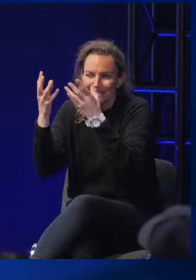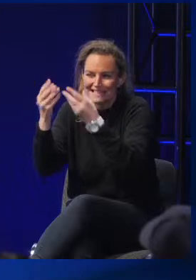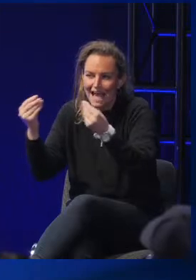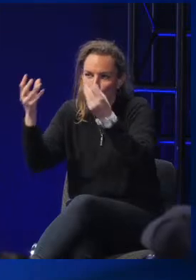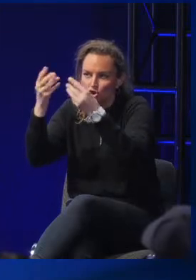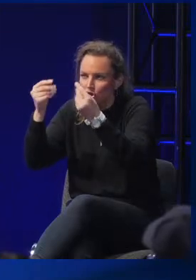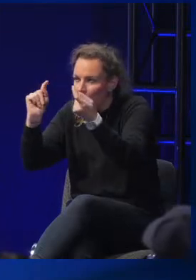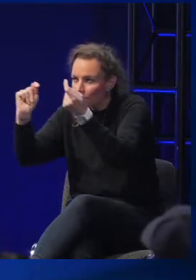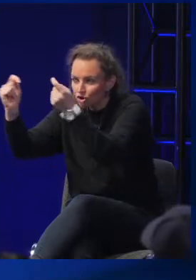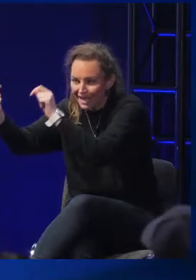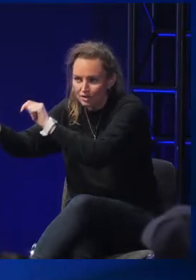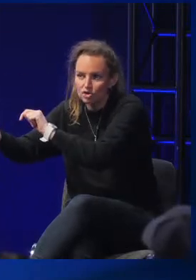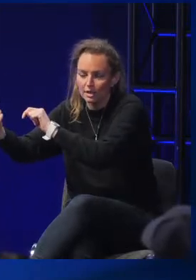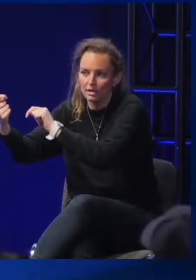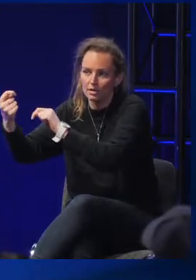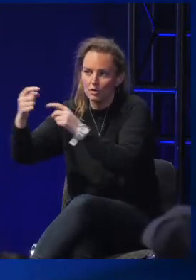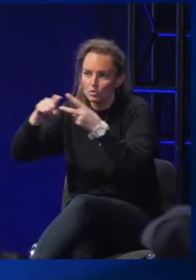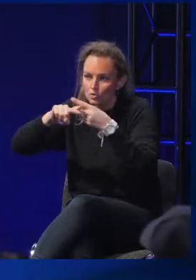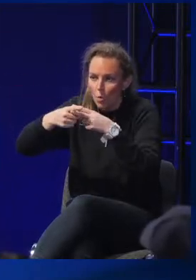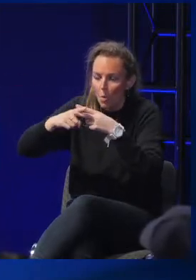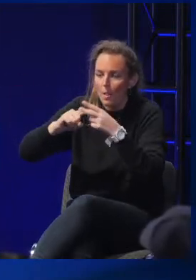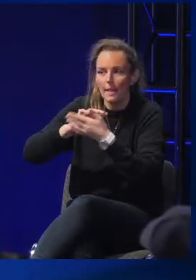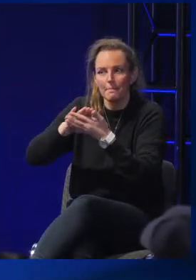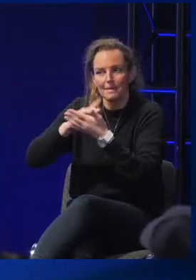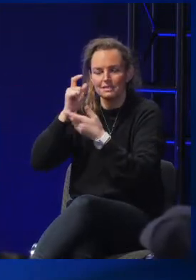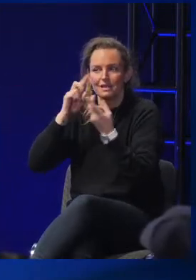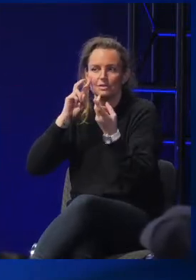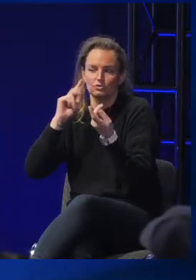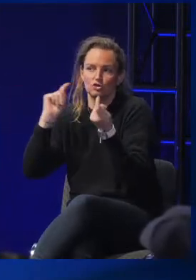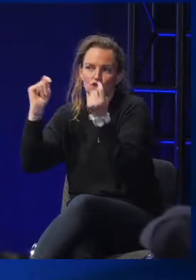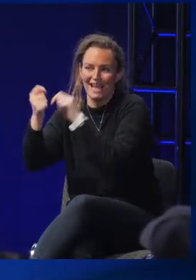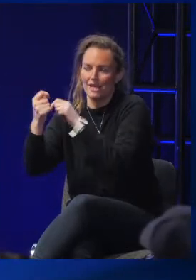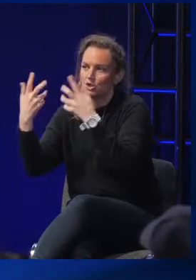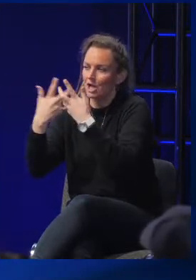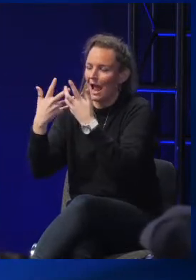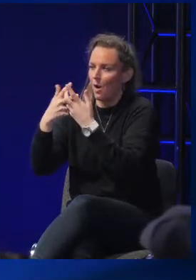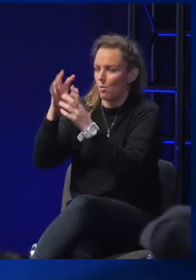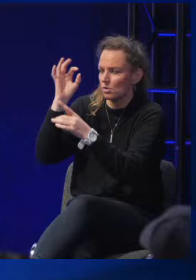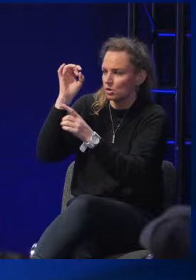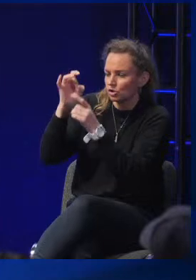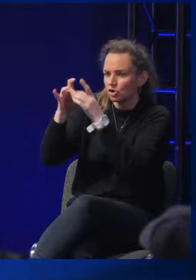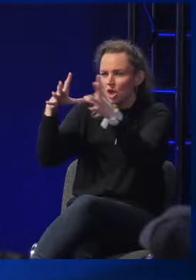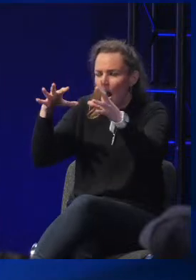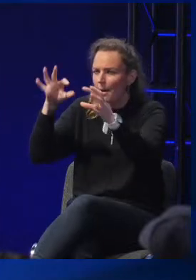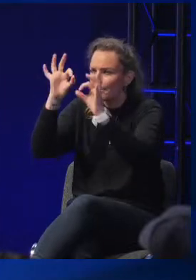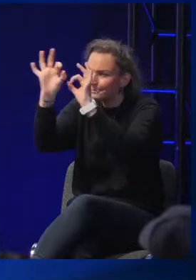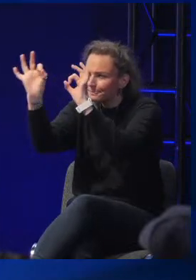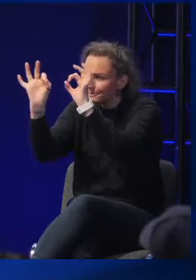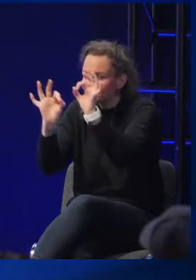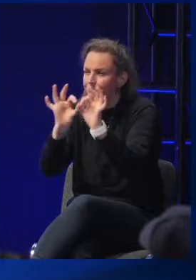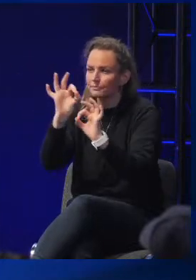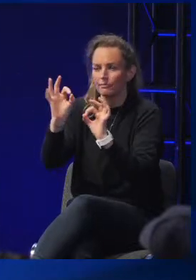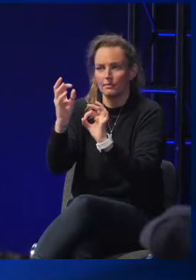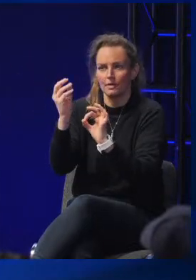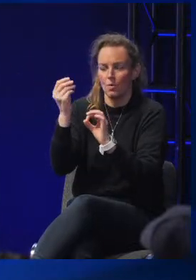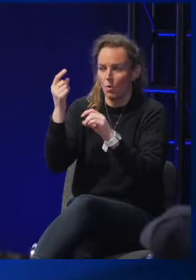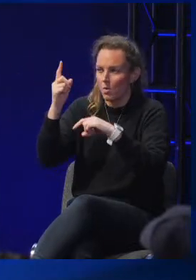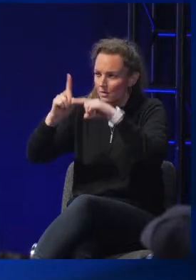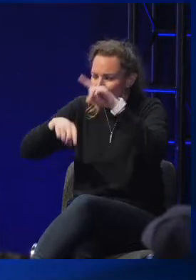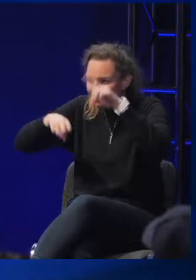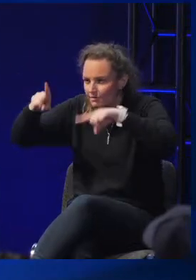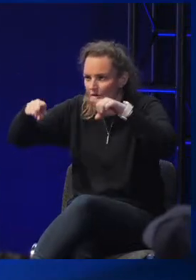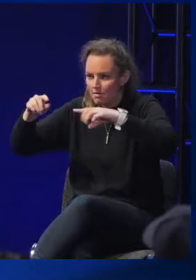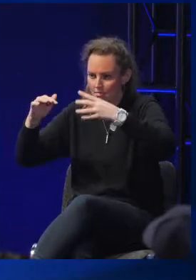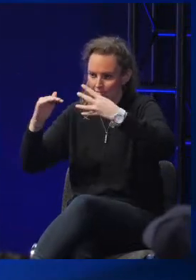change the appearance of how the sharpness on different frequencies, how they would look. And